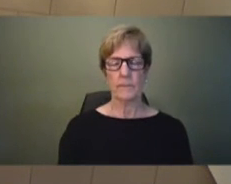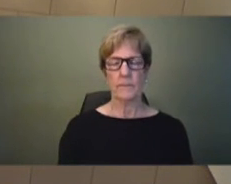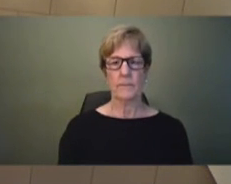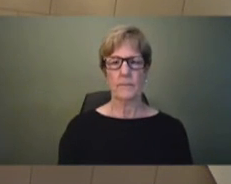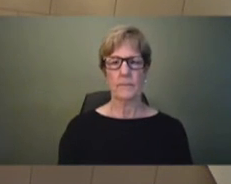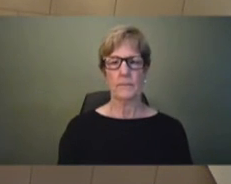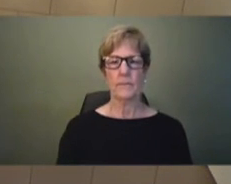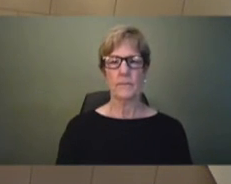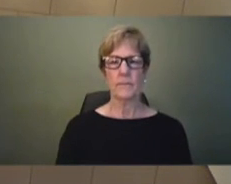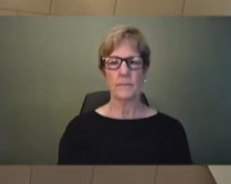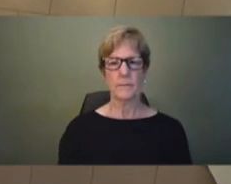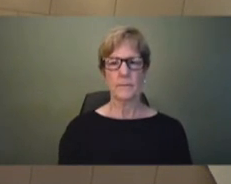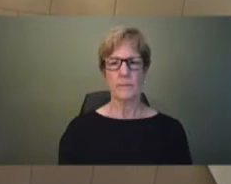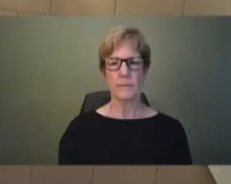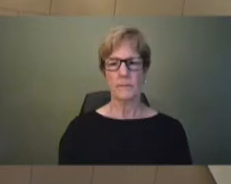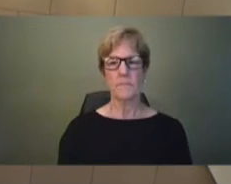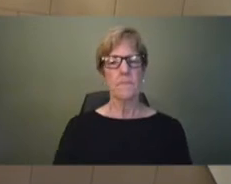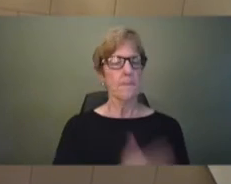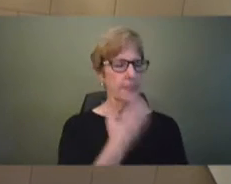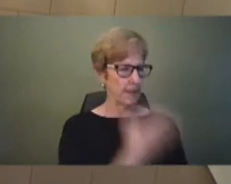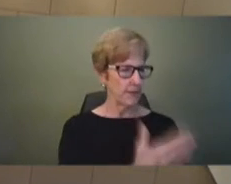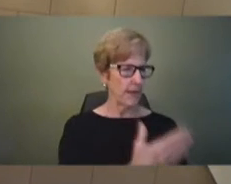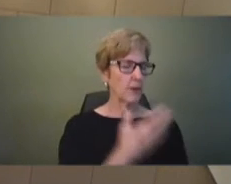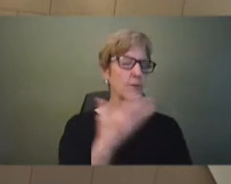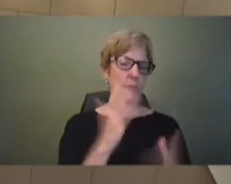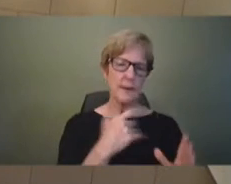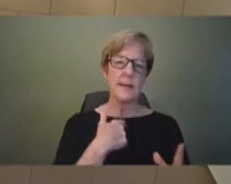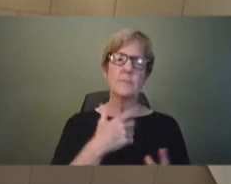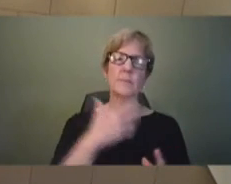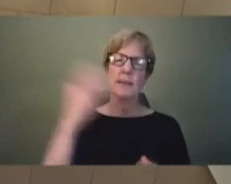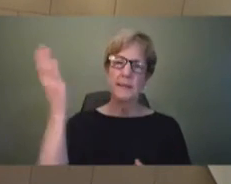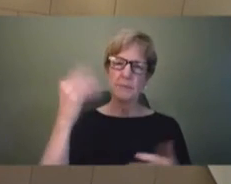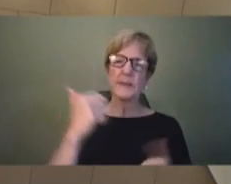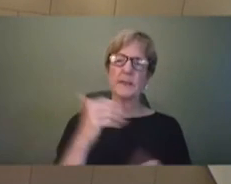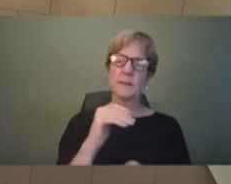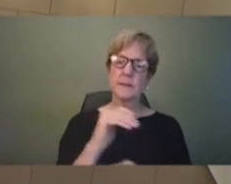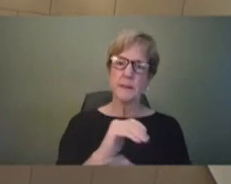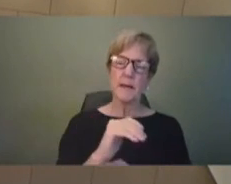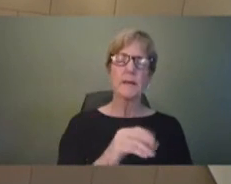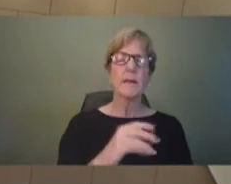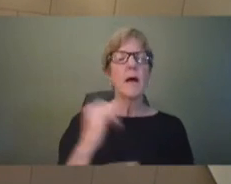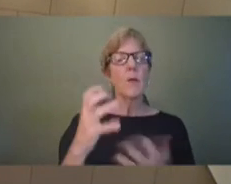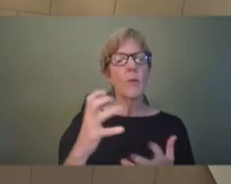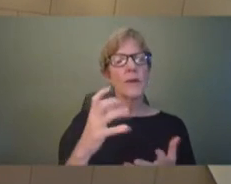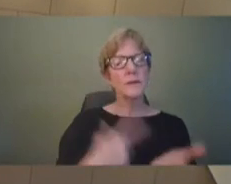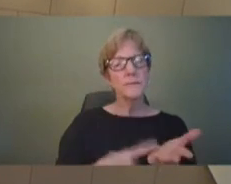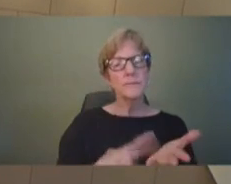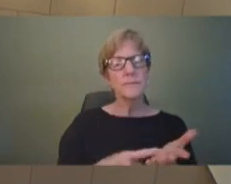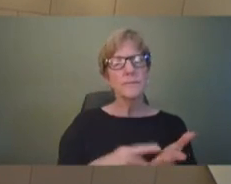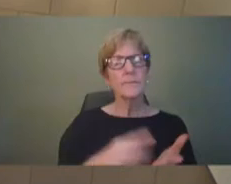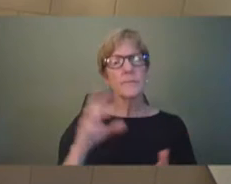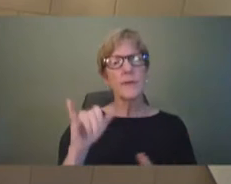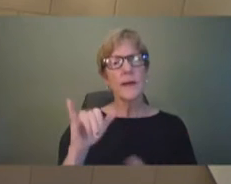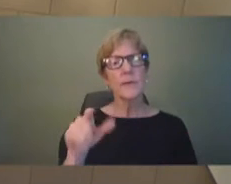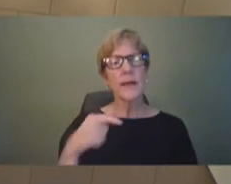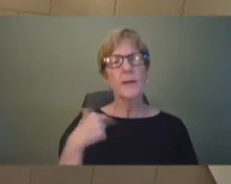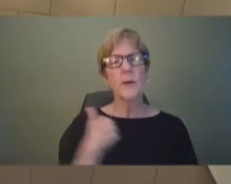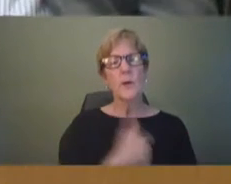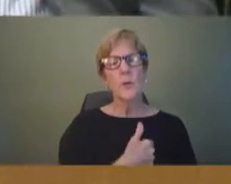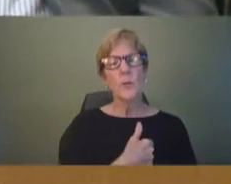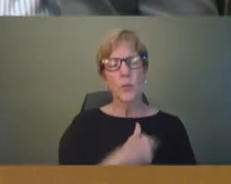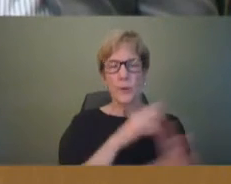perfect thank you for having me speak tonight I just wanted to address the fact that we moved into the